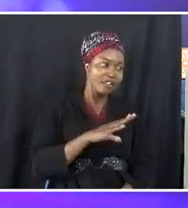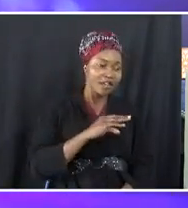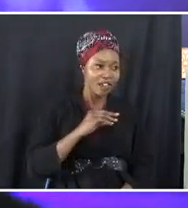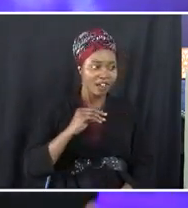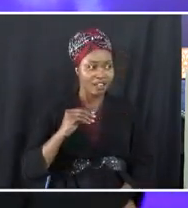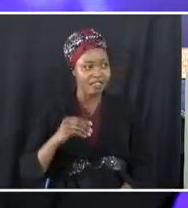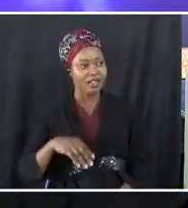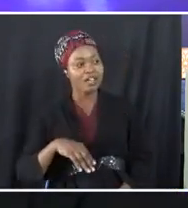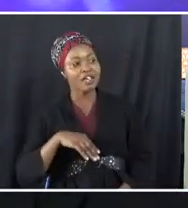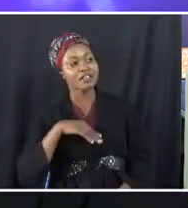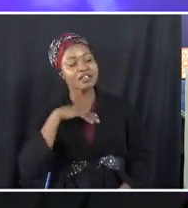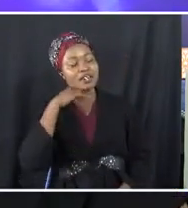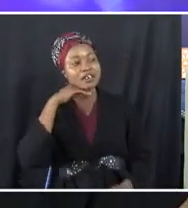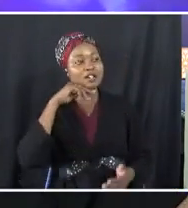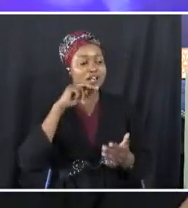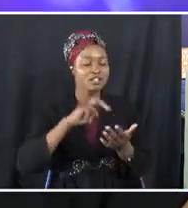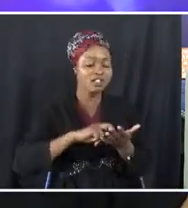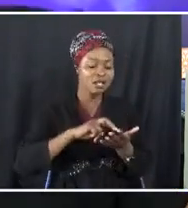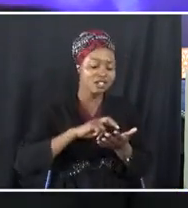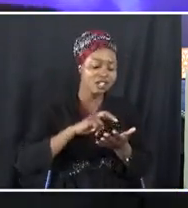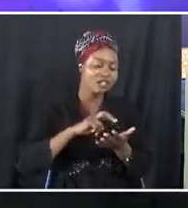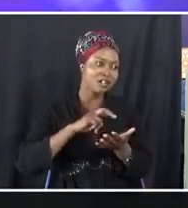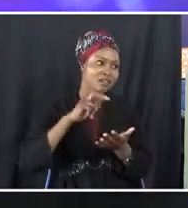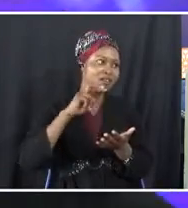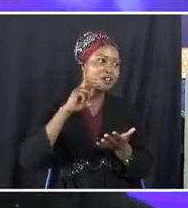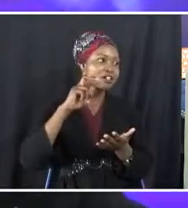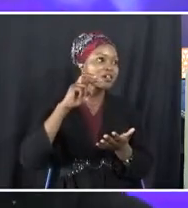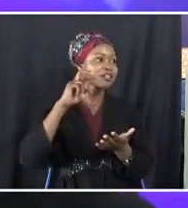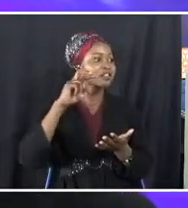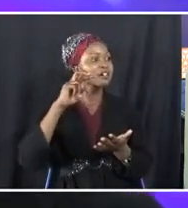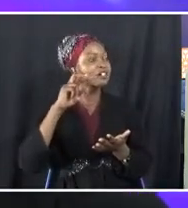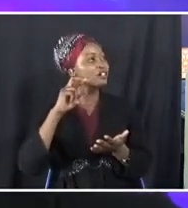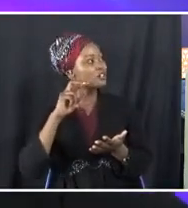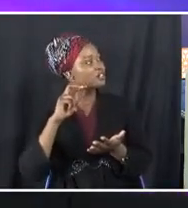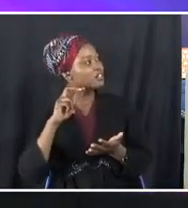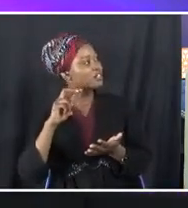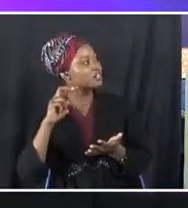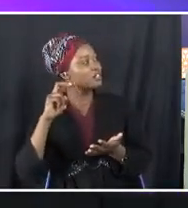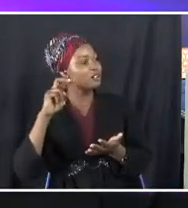coming. On the sleeping shall